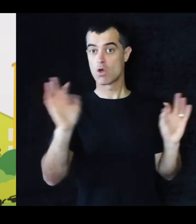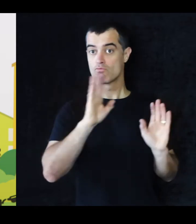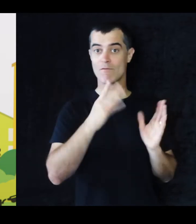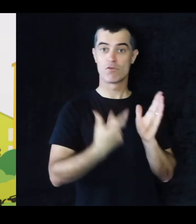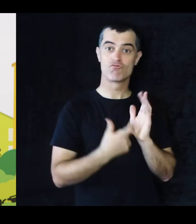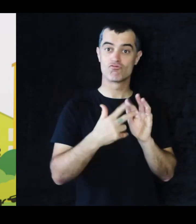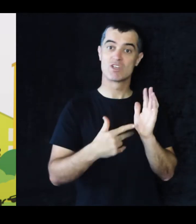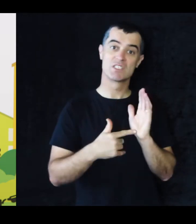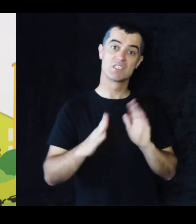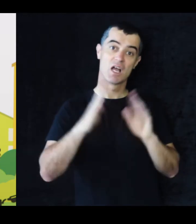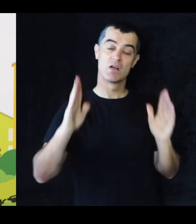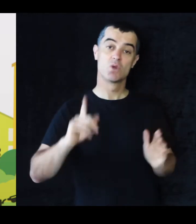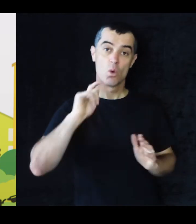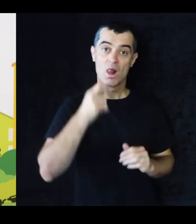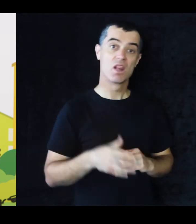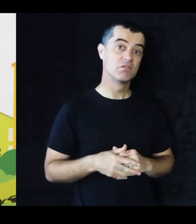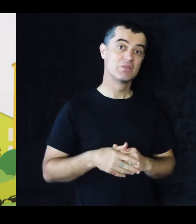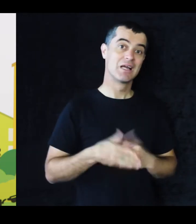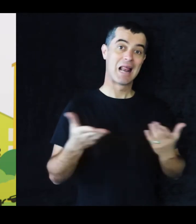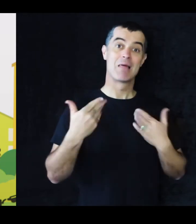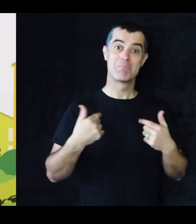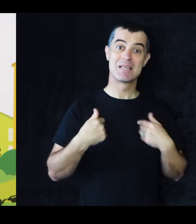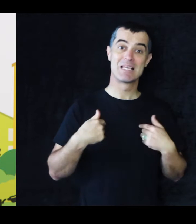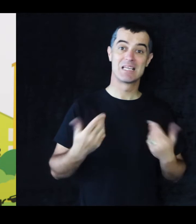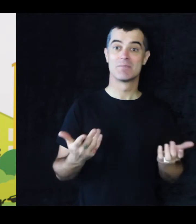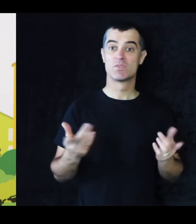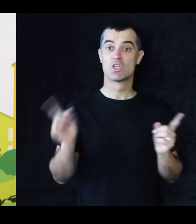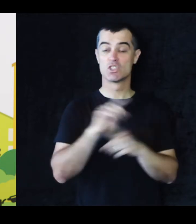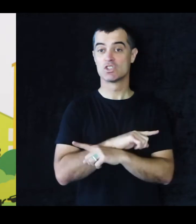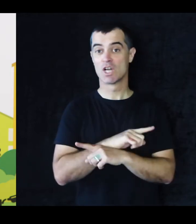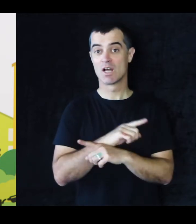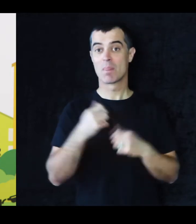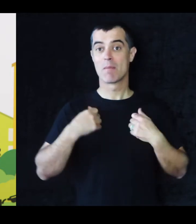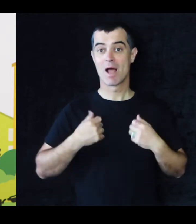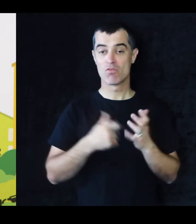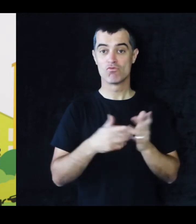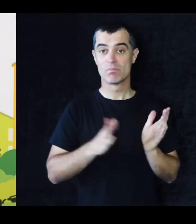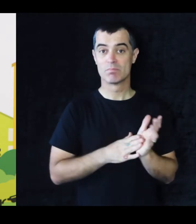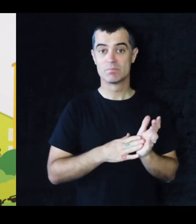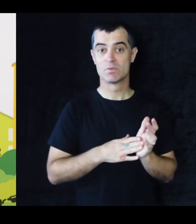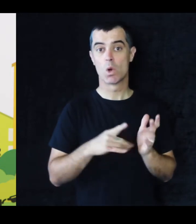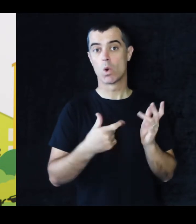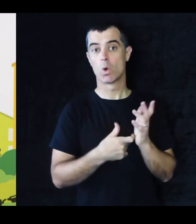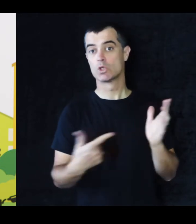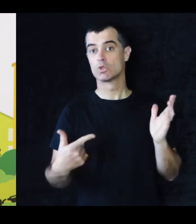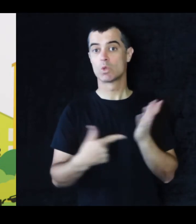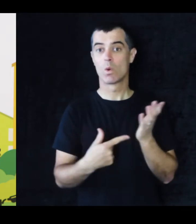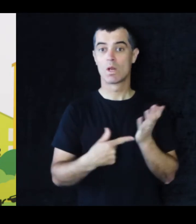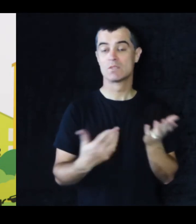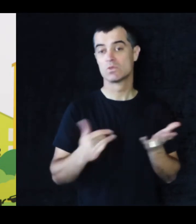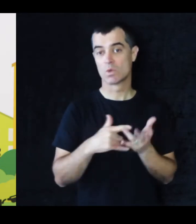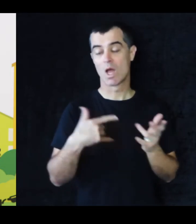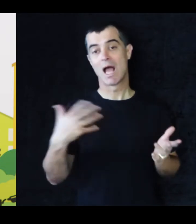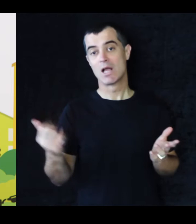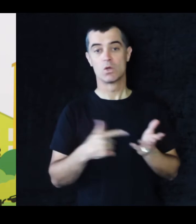because no private rental place is gonna let me change the bathrooms